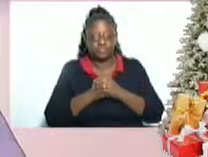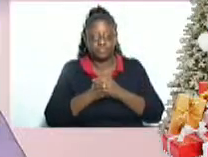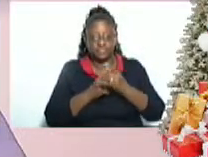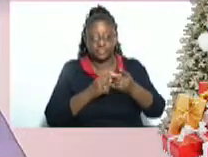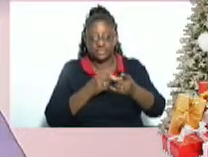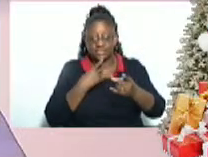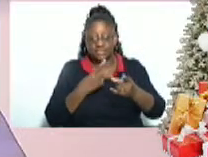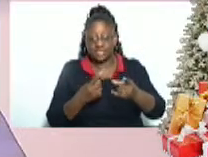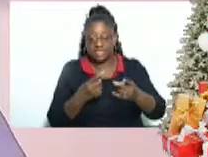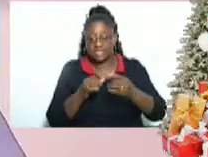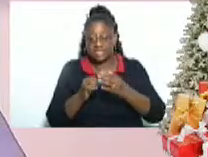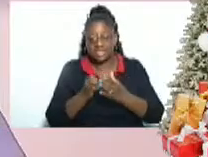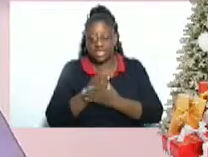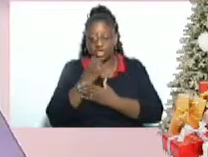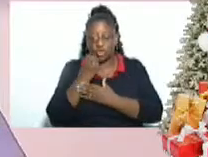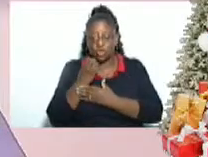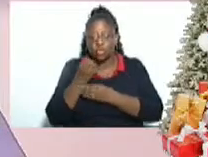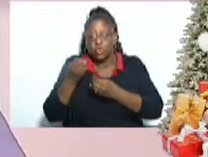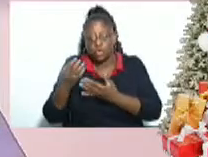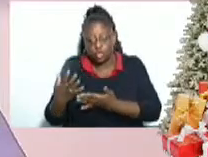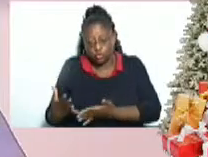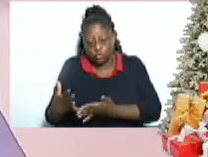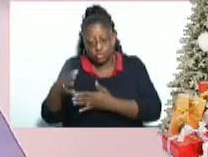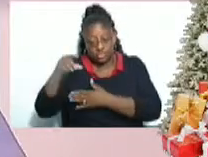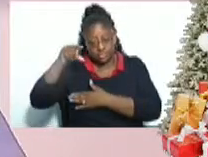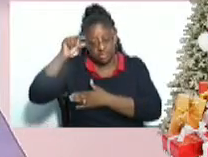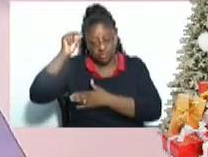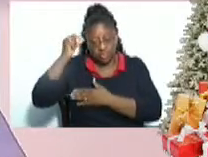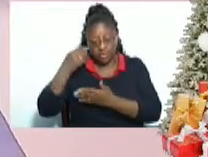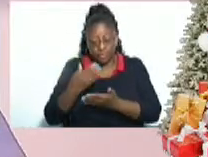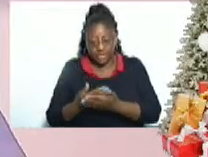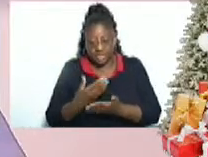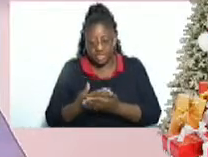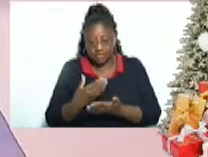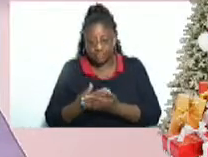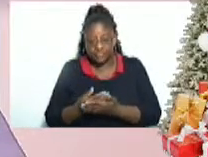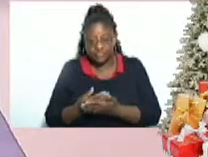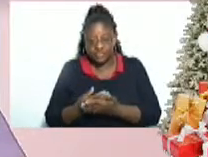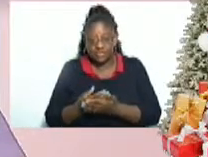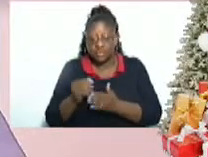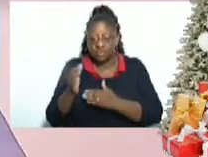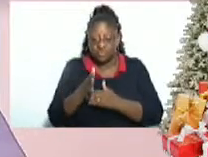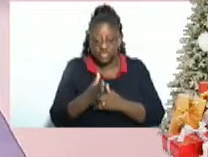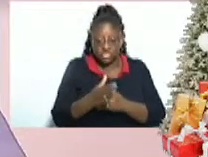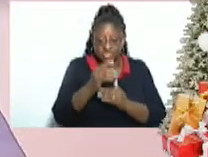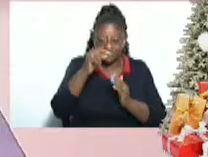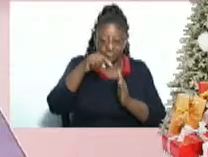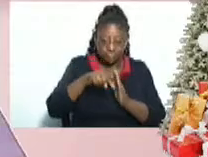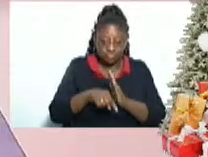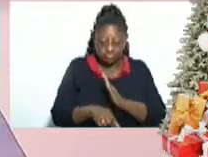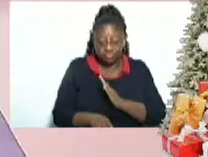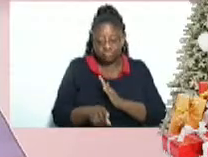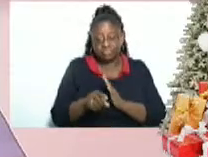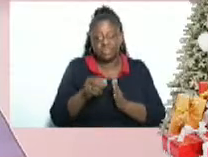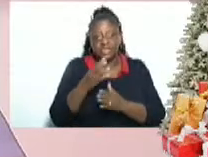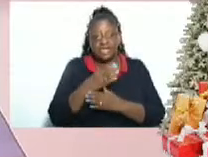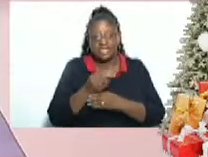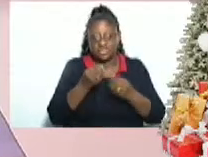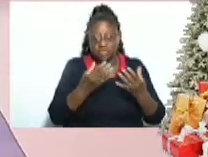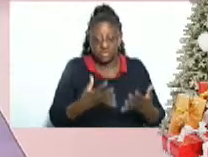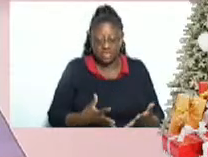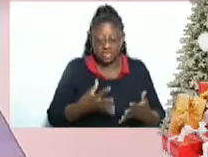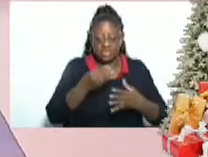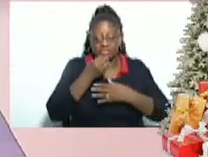Economically, revenue losses for government, declining revenues for fishers, and loss of livelihood and